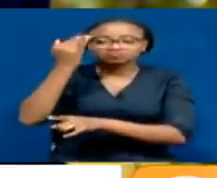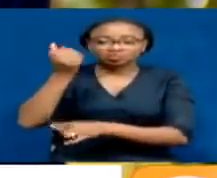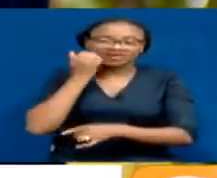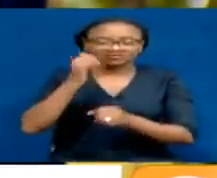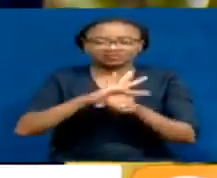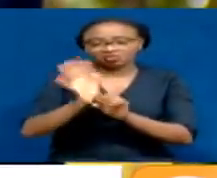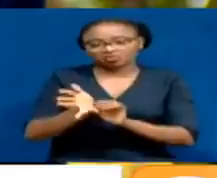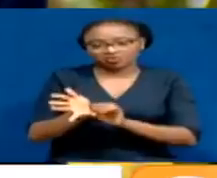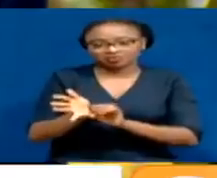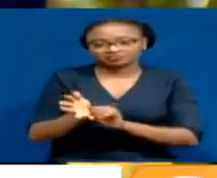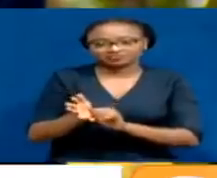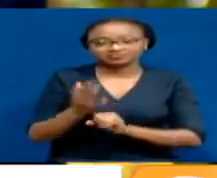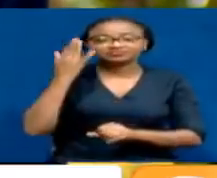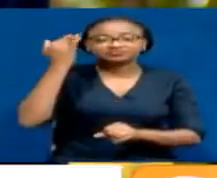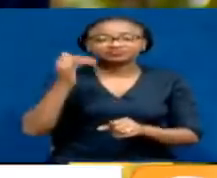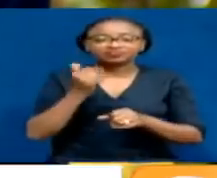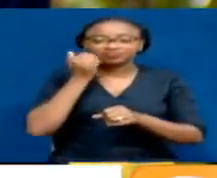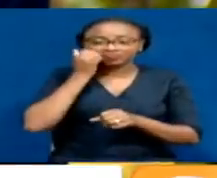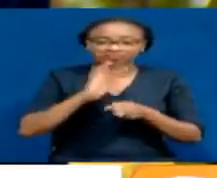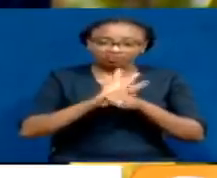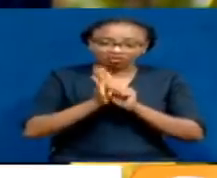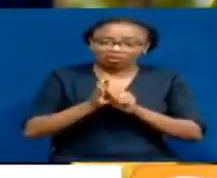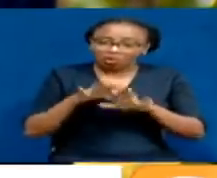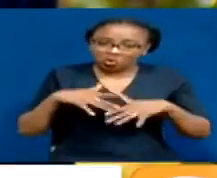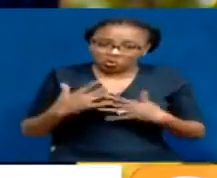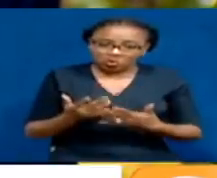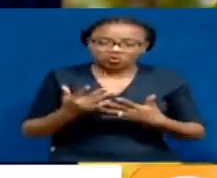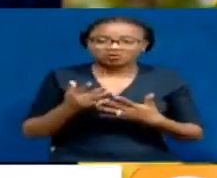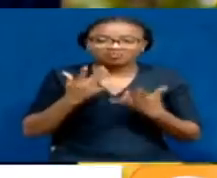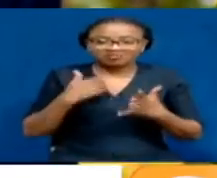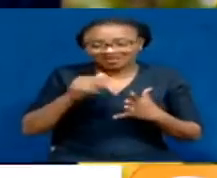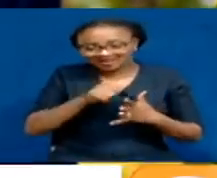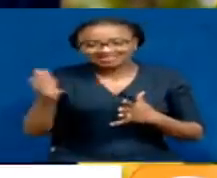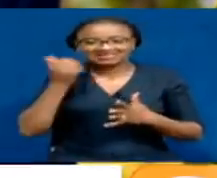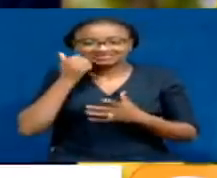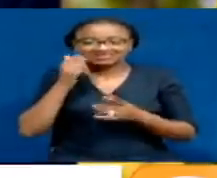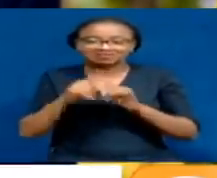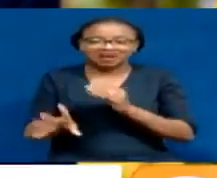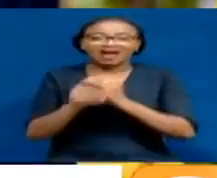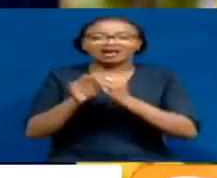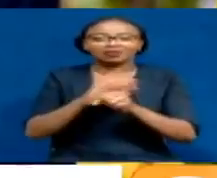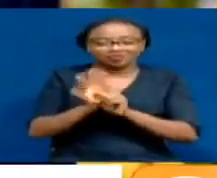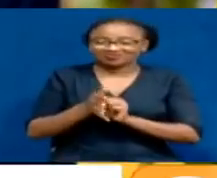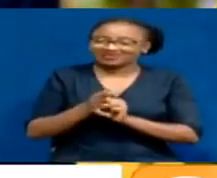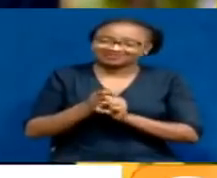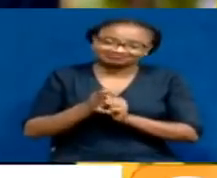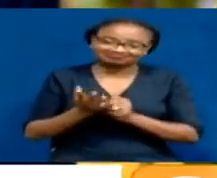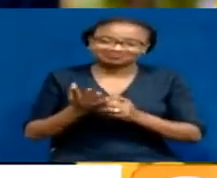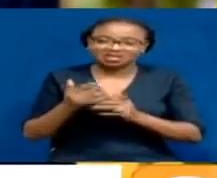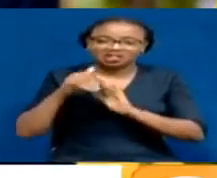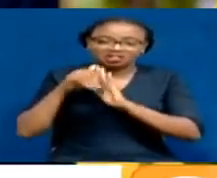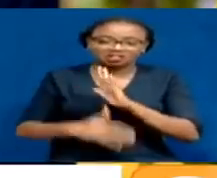for COVID or COVID-related complications. The only problem,